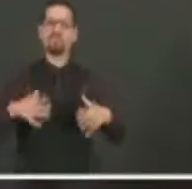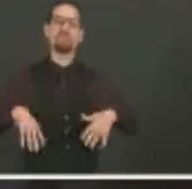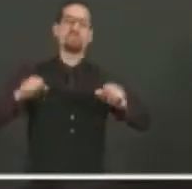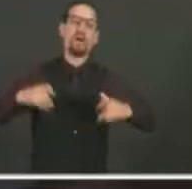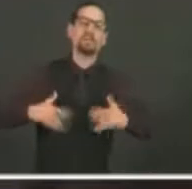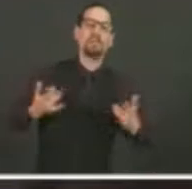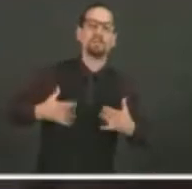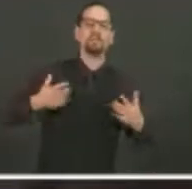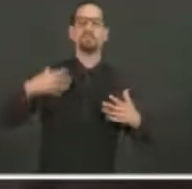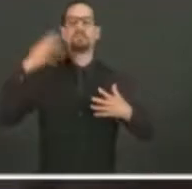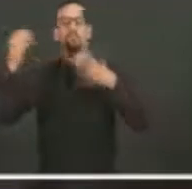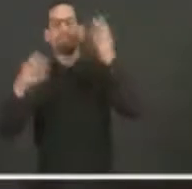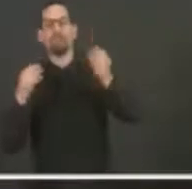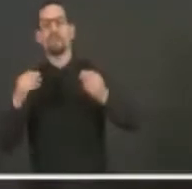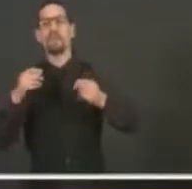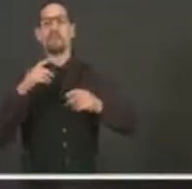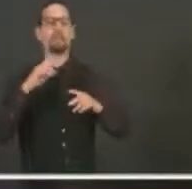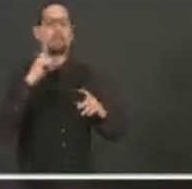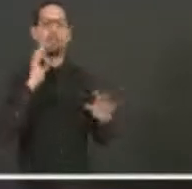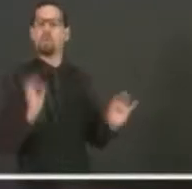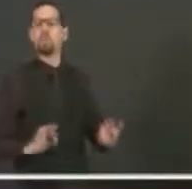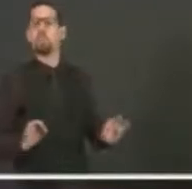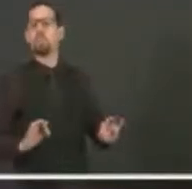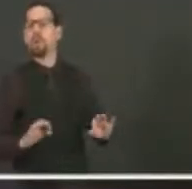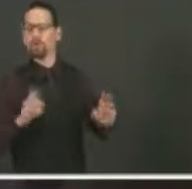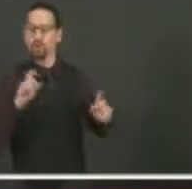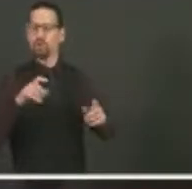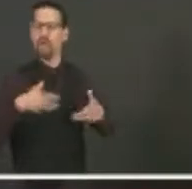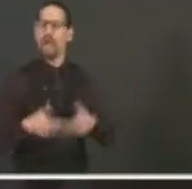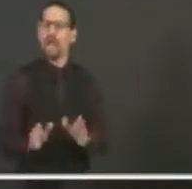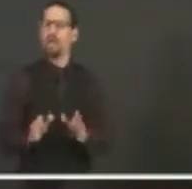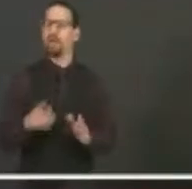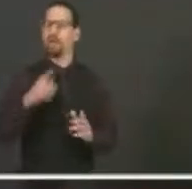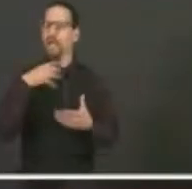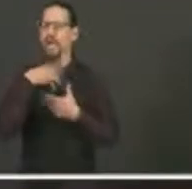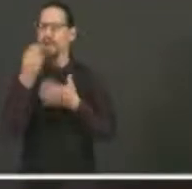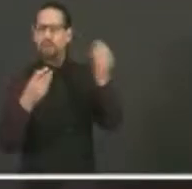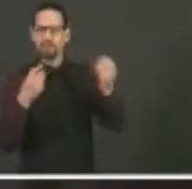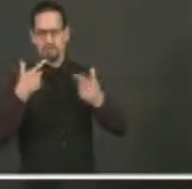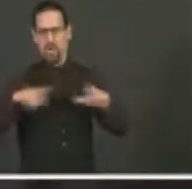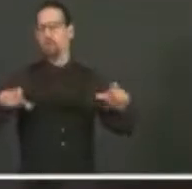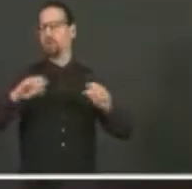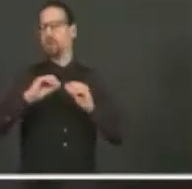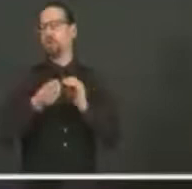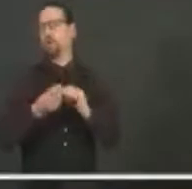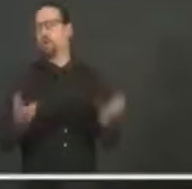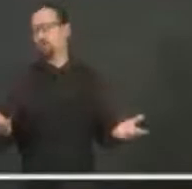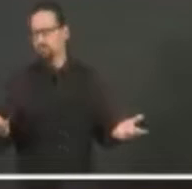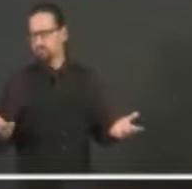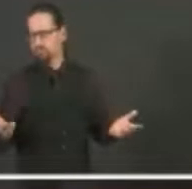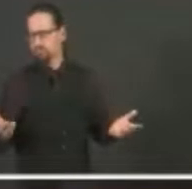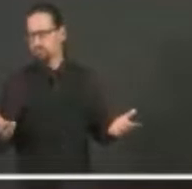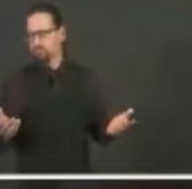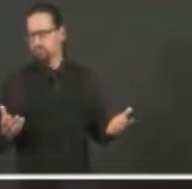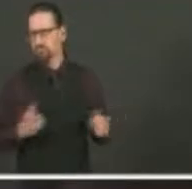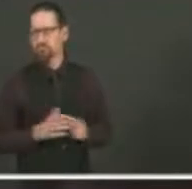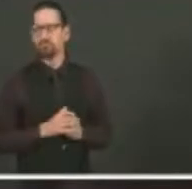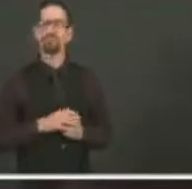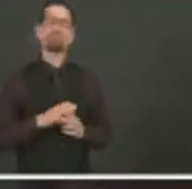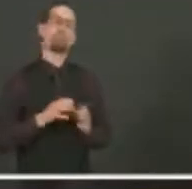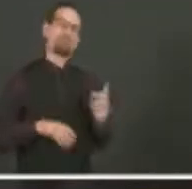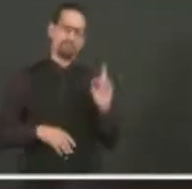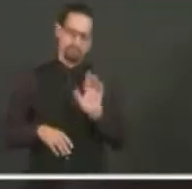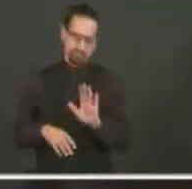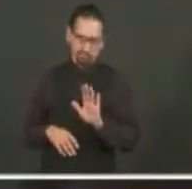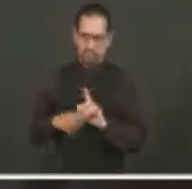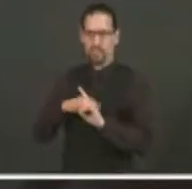saying all along, like, it's not a big deal outside and we should be allowed to have larger groups out there anyway? So what do I